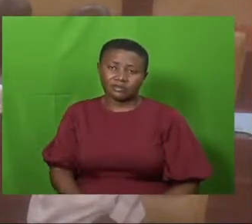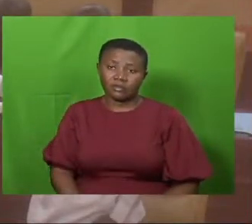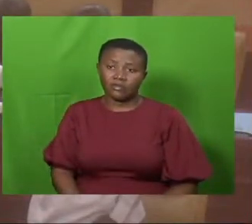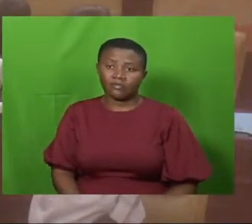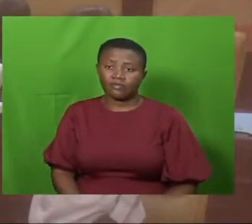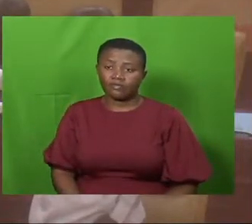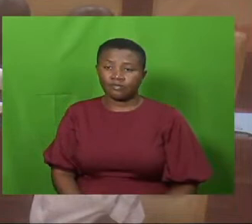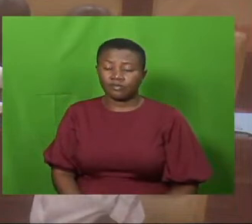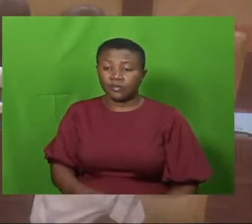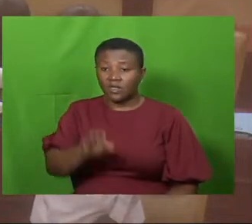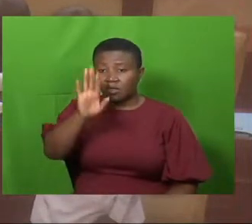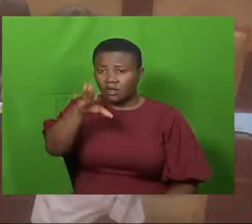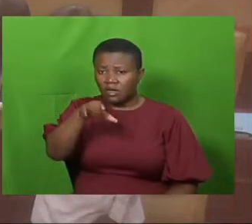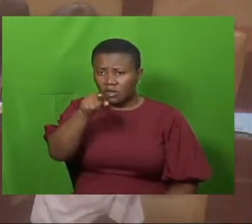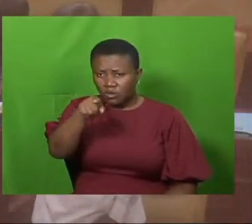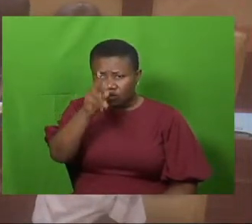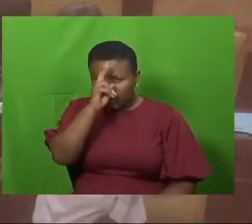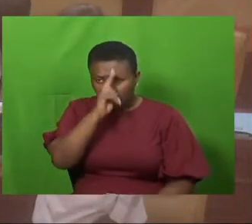Honourable Akando,